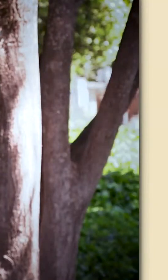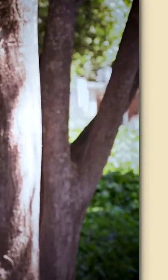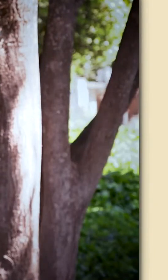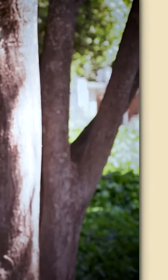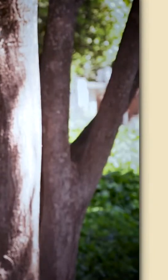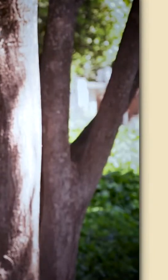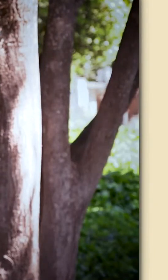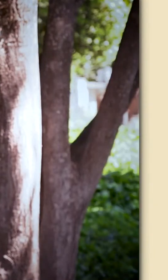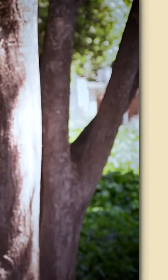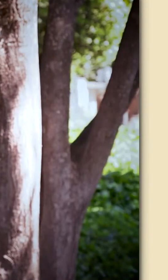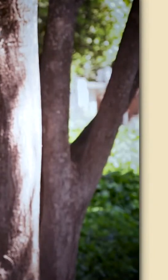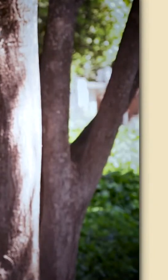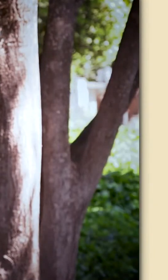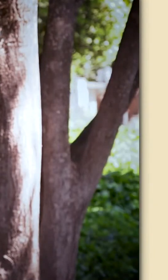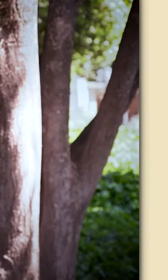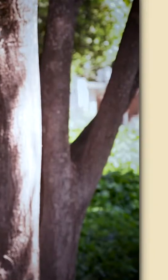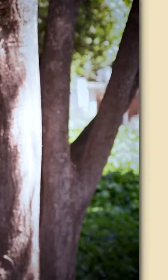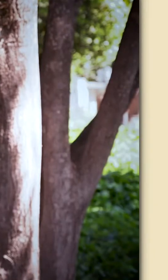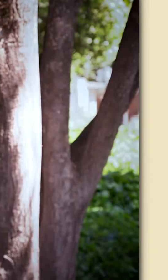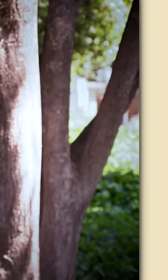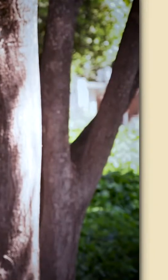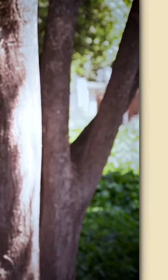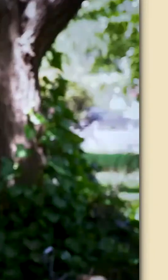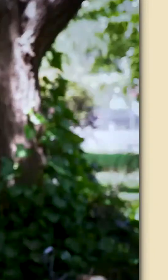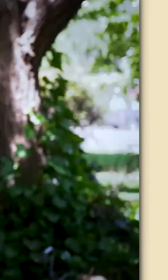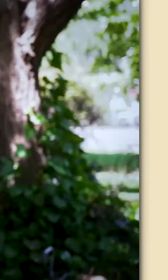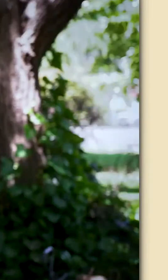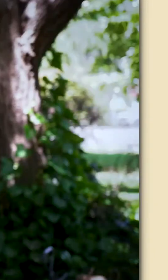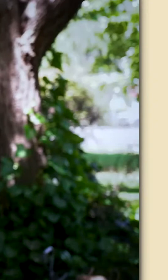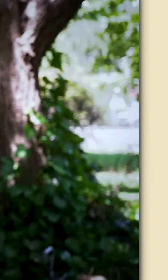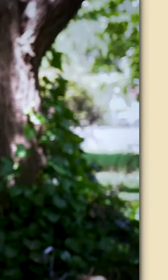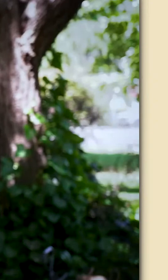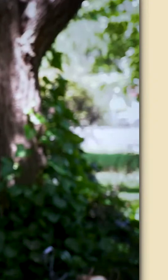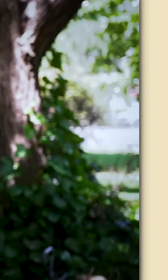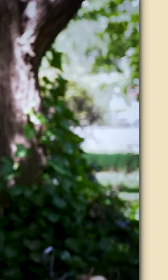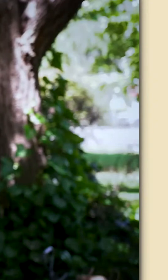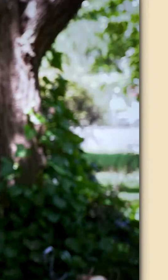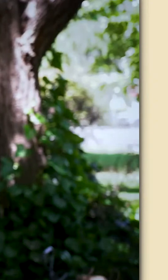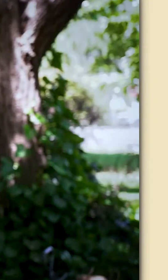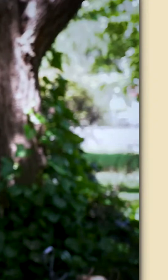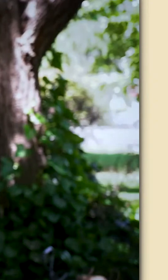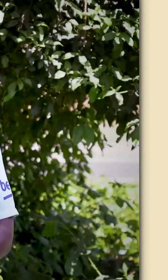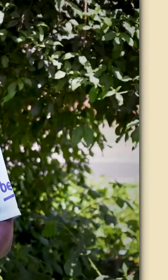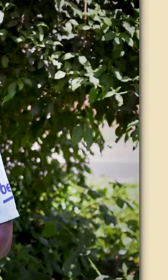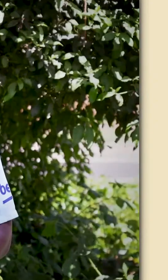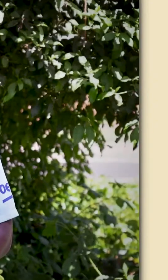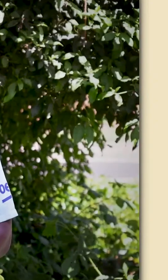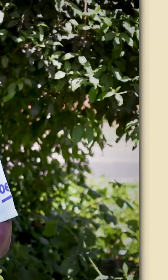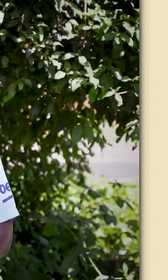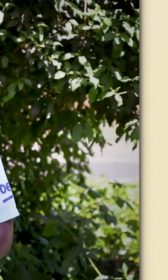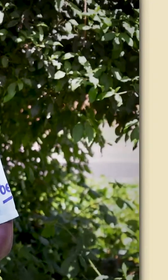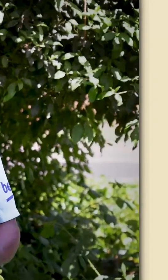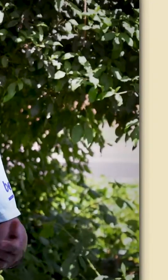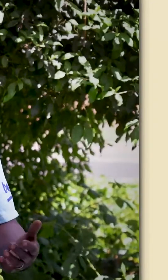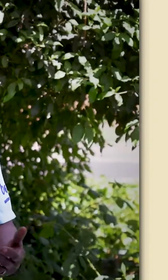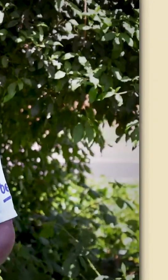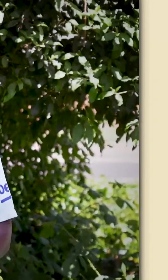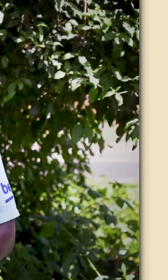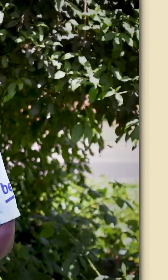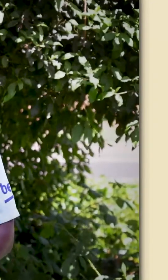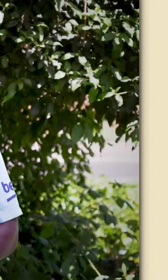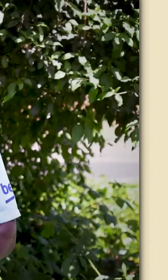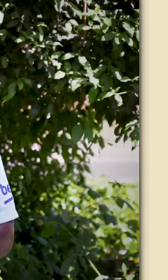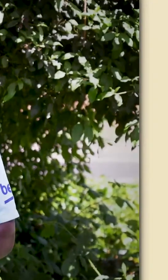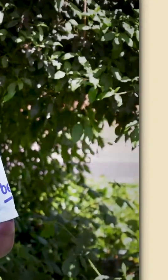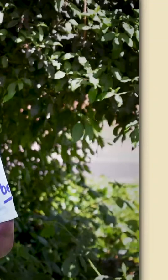I got vaccinated because my children can't get vaccinated. Because I love my family and I love my community. To see my mom. It was her birthday coming